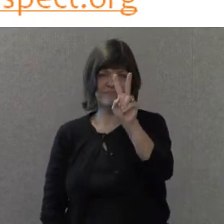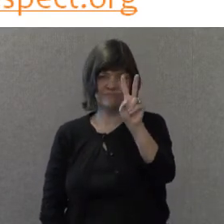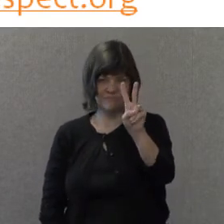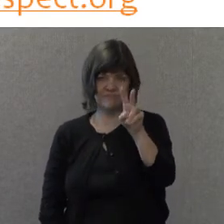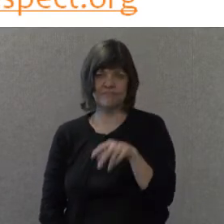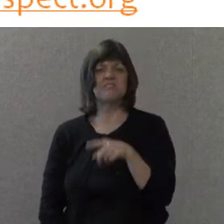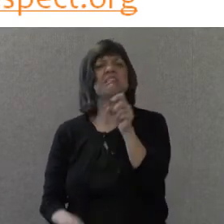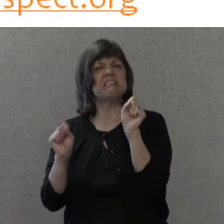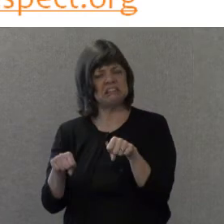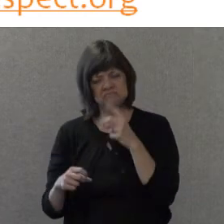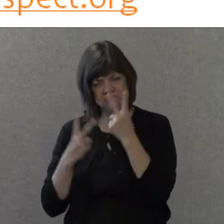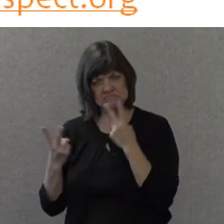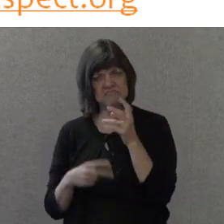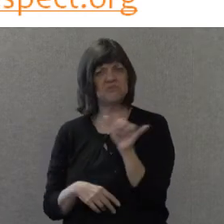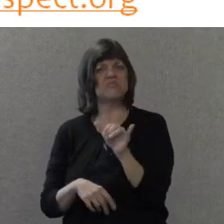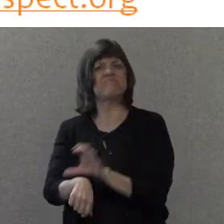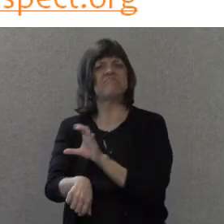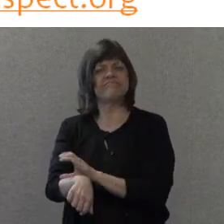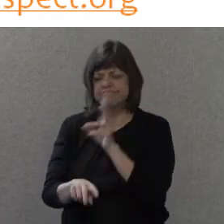22522.